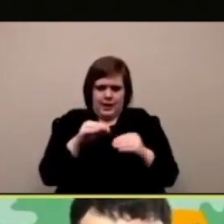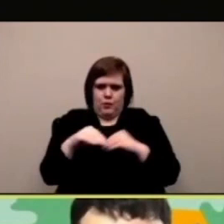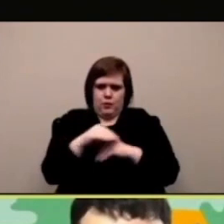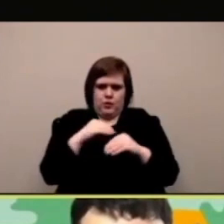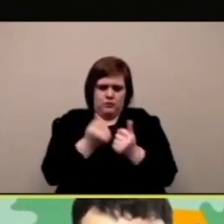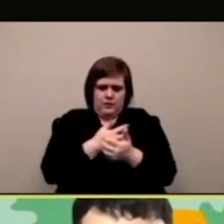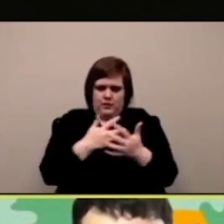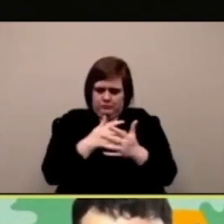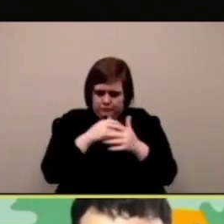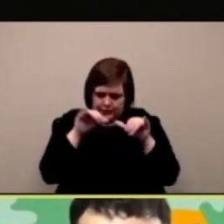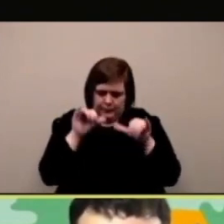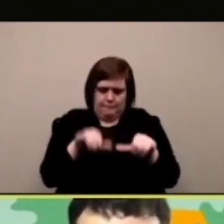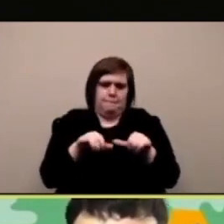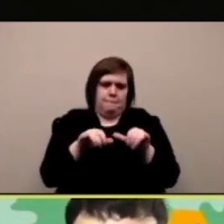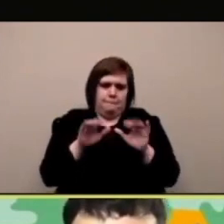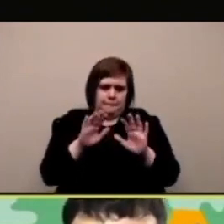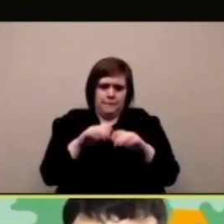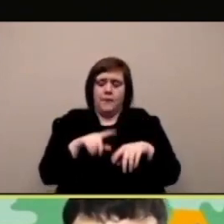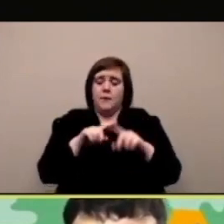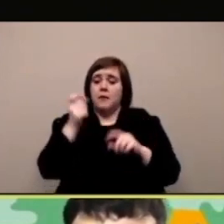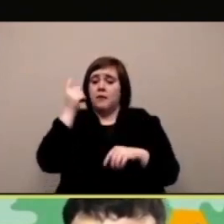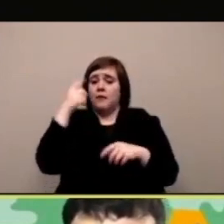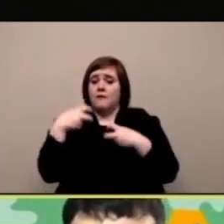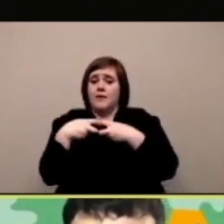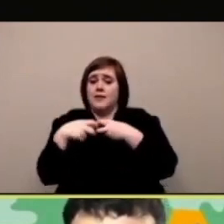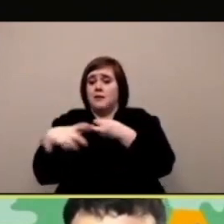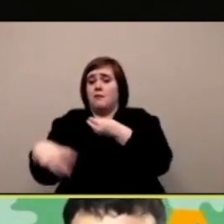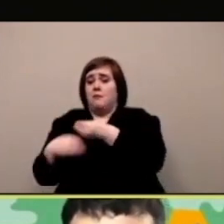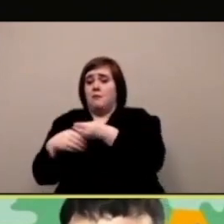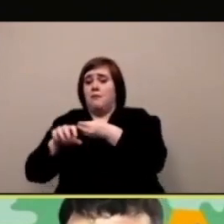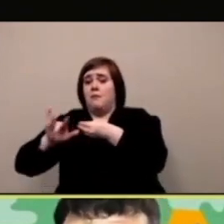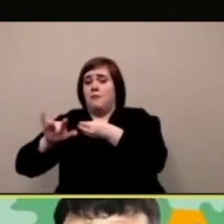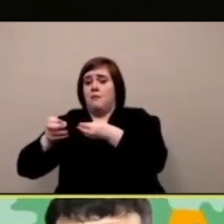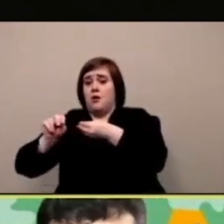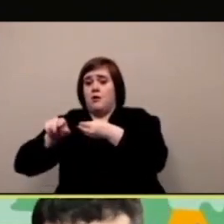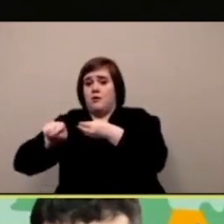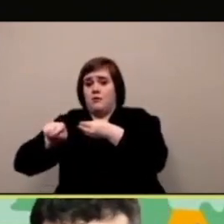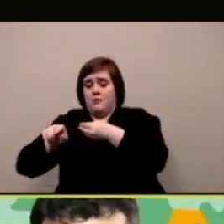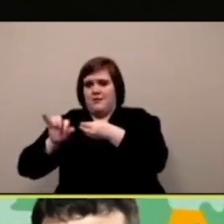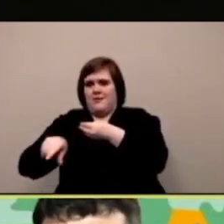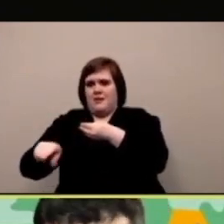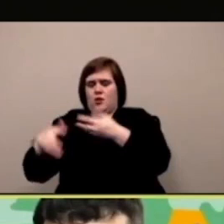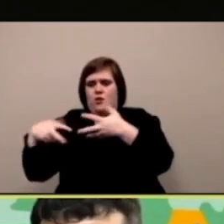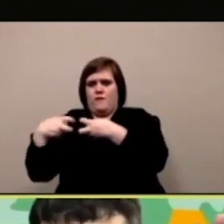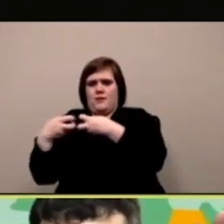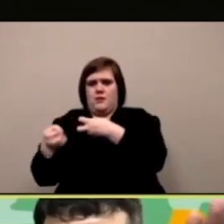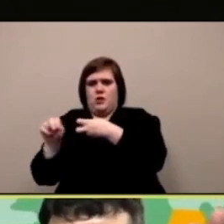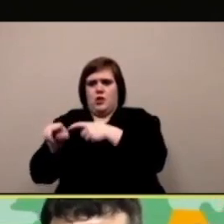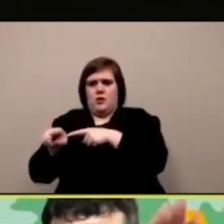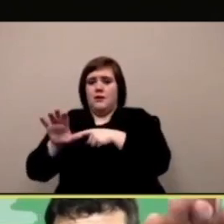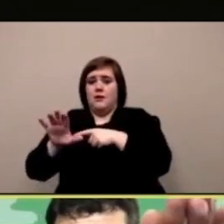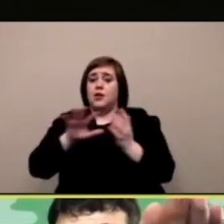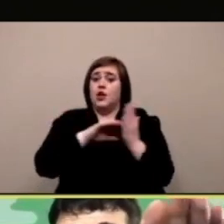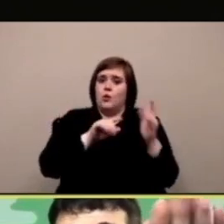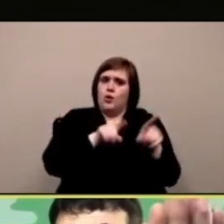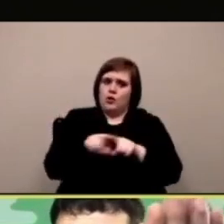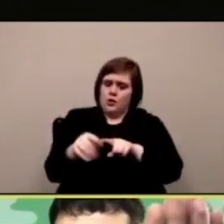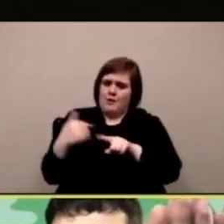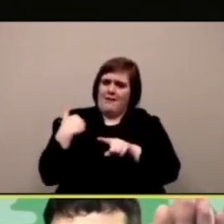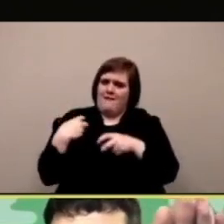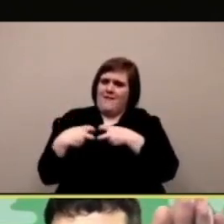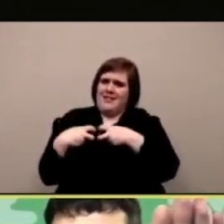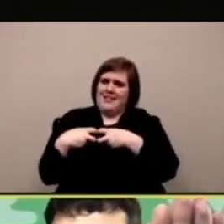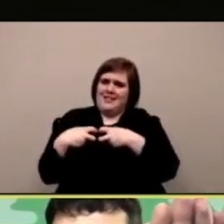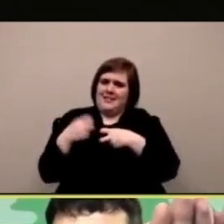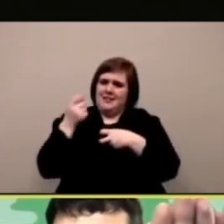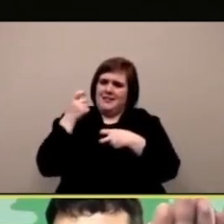But with the physics extension enabled, if a sprite already has the physics turned on, its clone will also have physics, and they can't